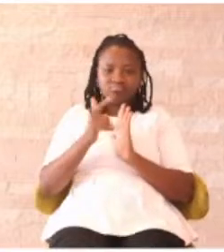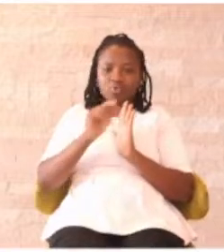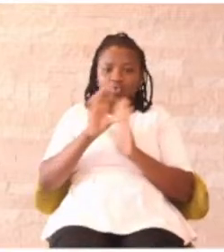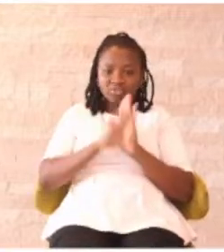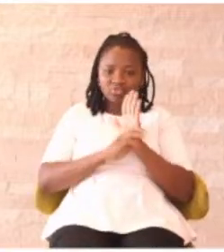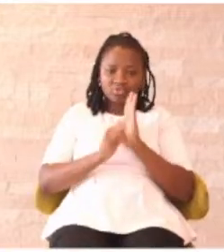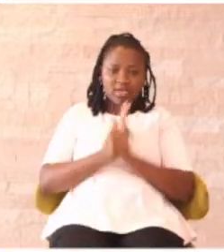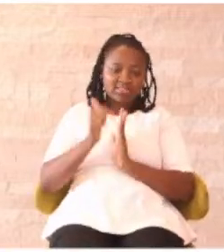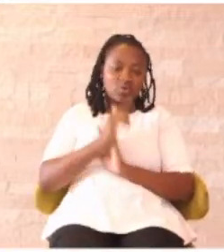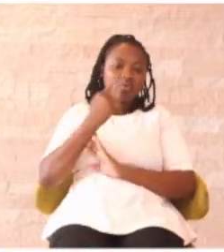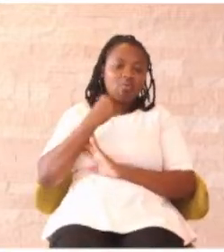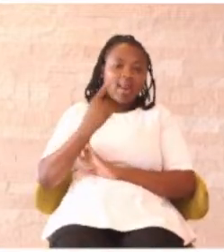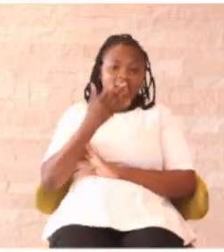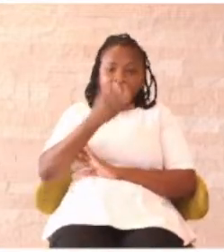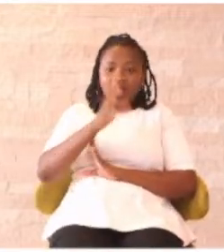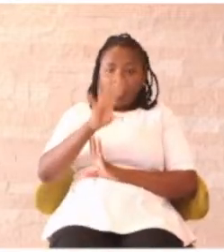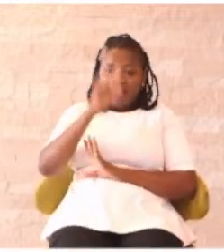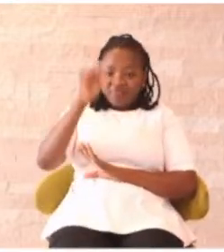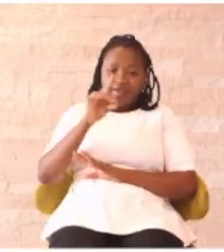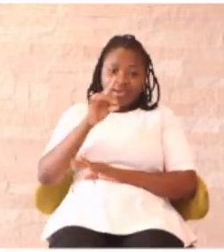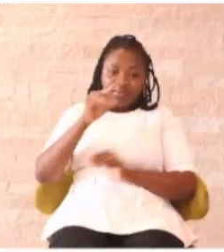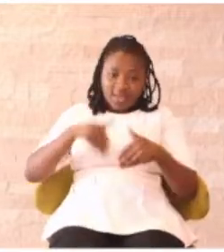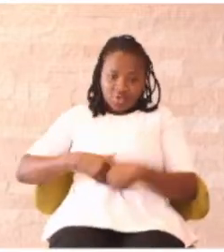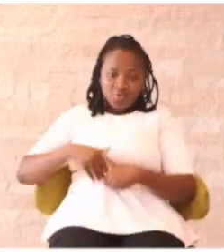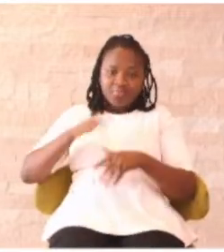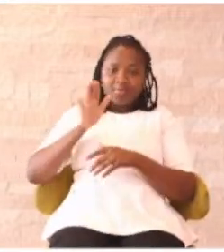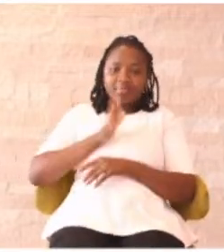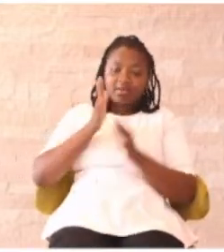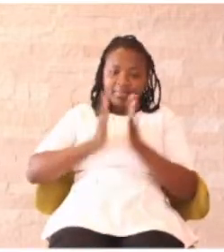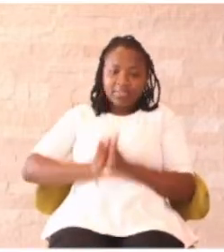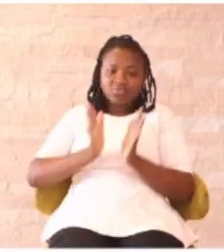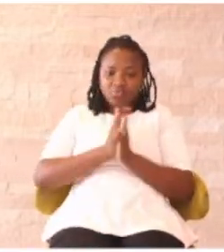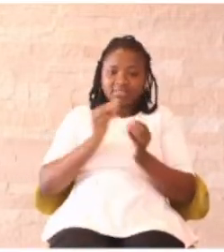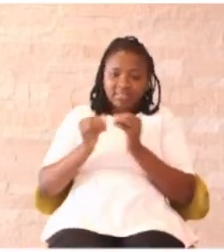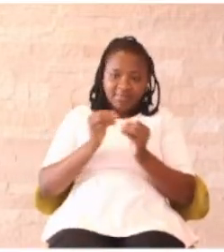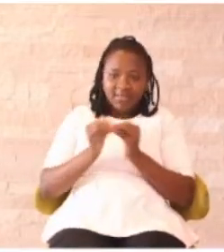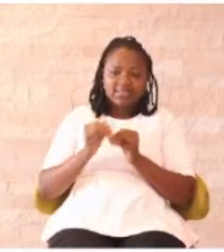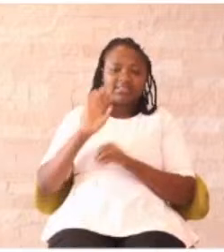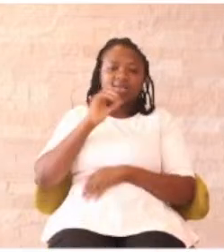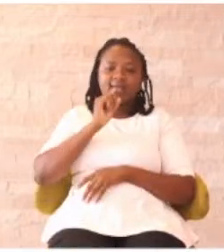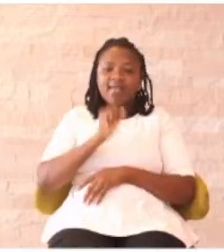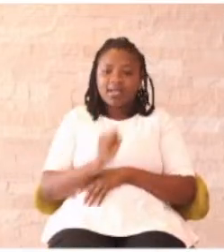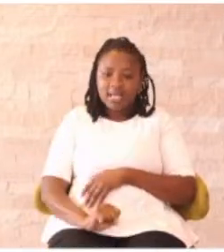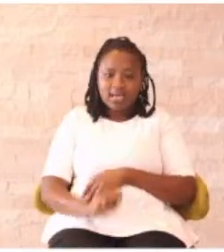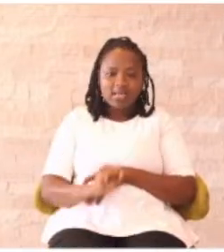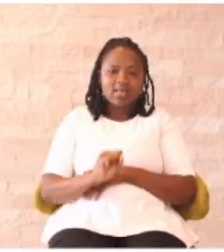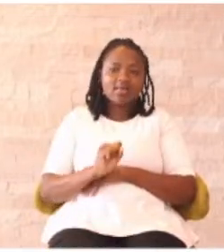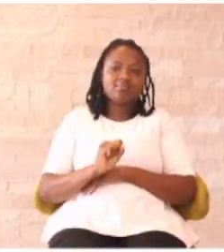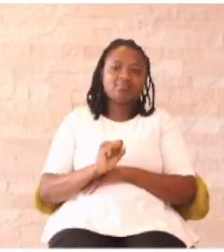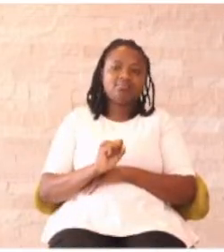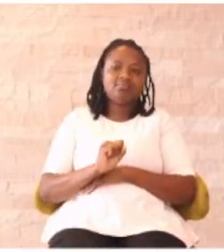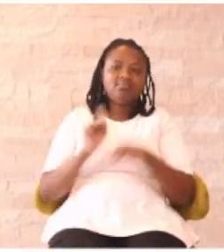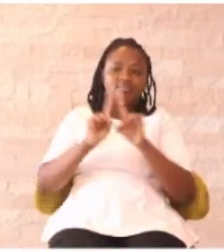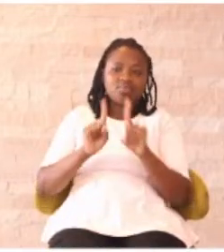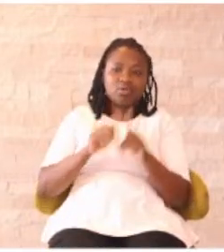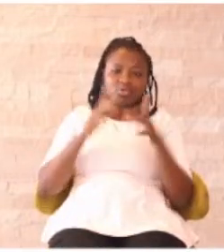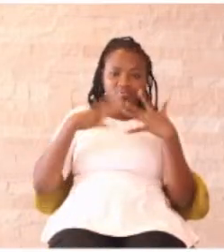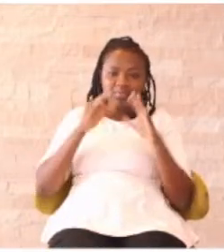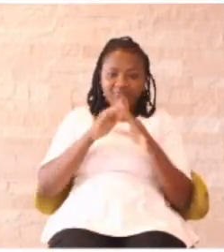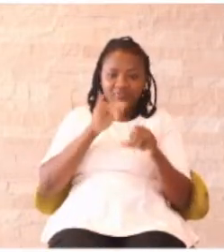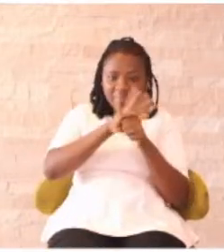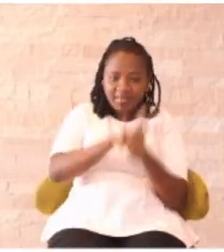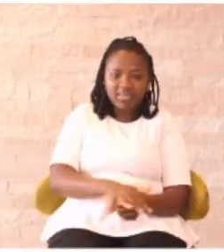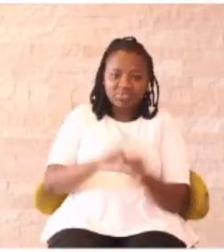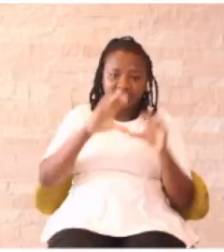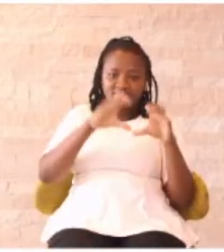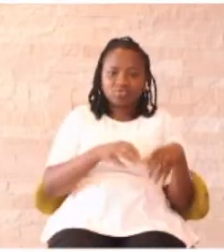100, where we find the youth, persons with disabilities, the elderly, and also people from the marginalized